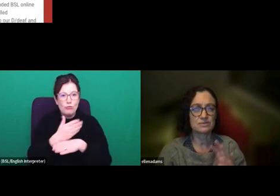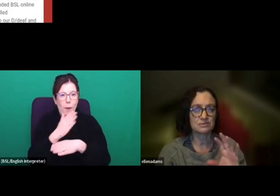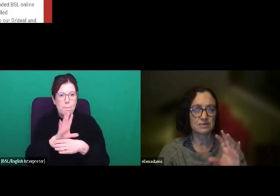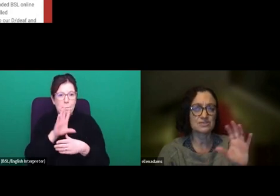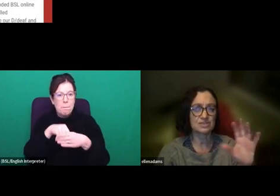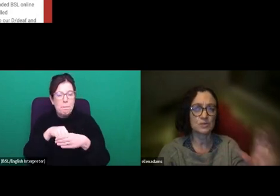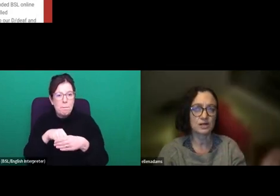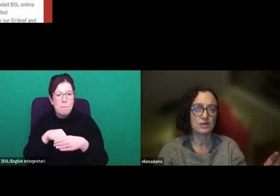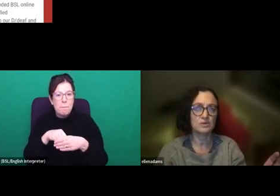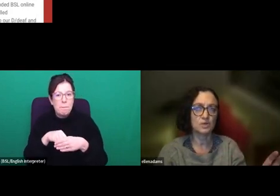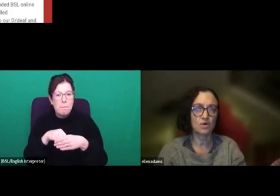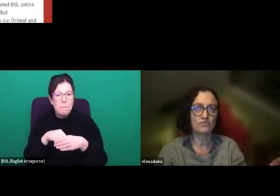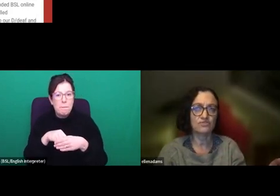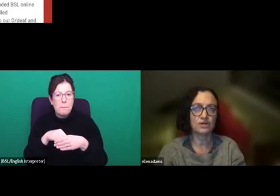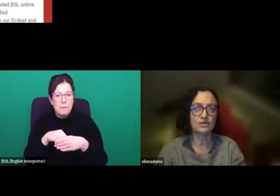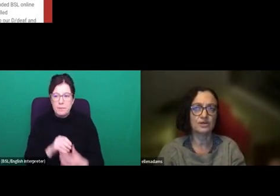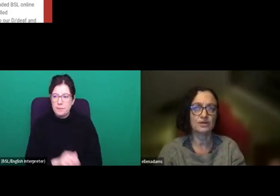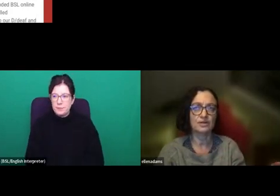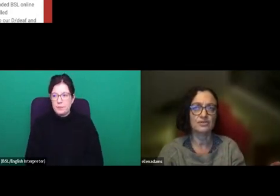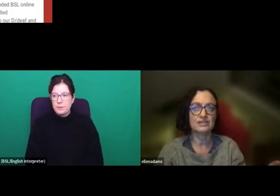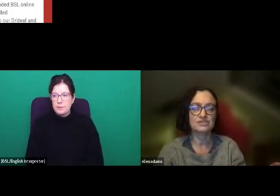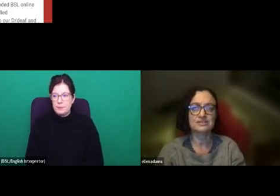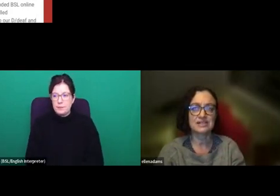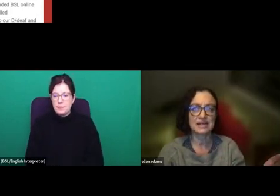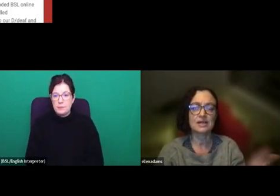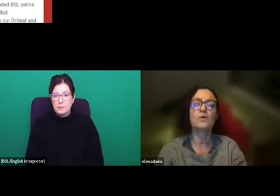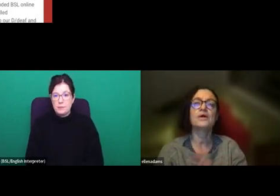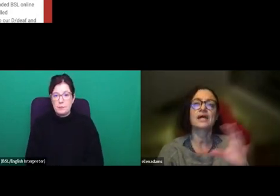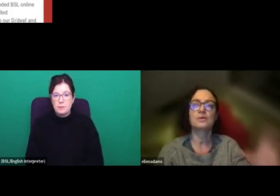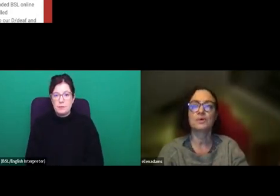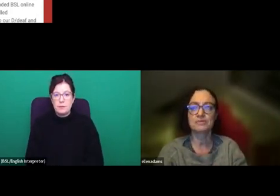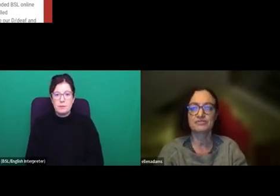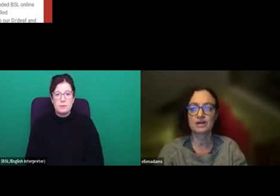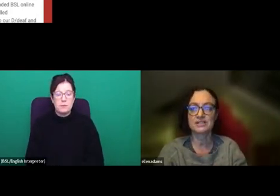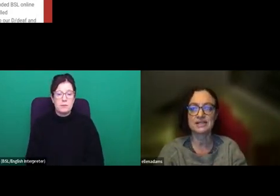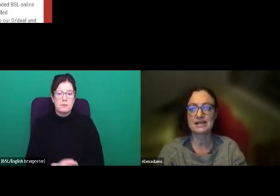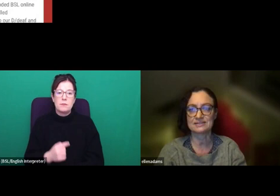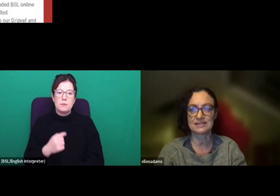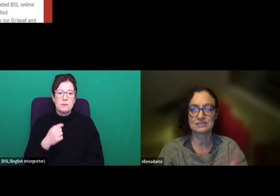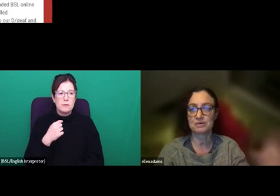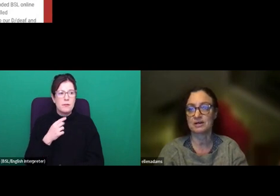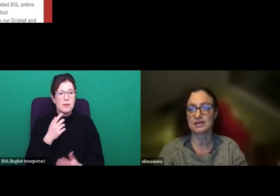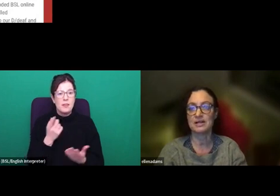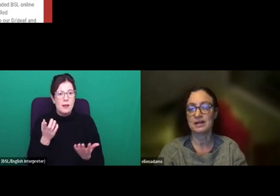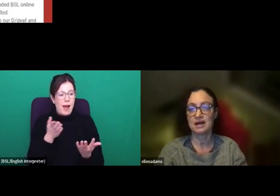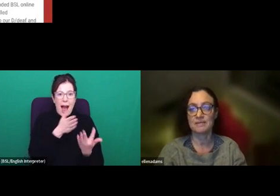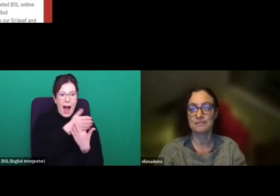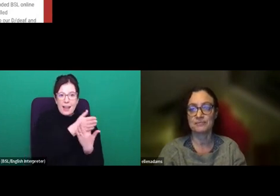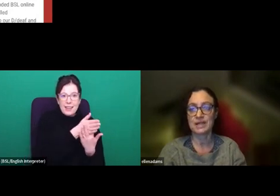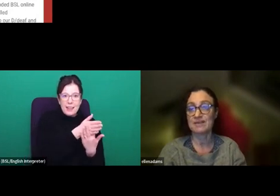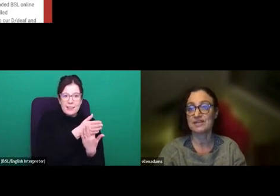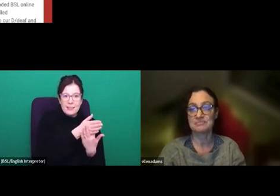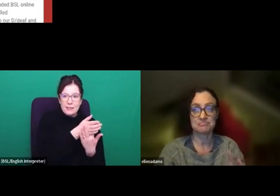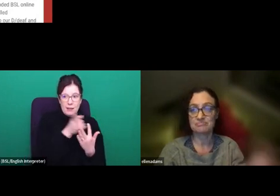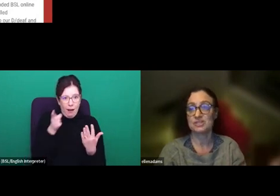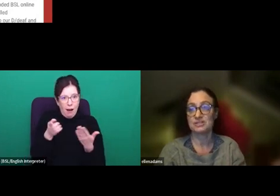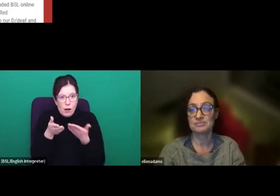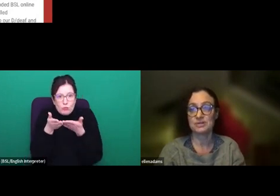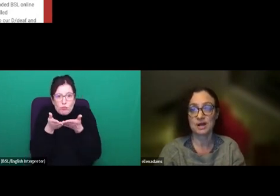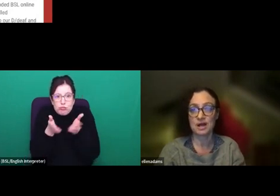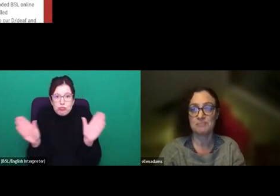this goes actually quite a lot further than just saying, oh, OK, we'll provide access by